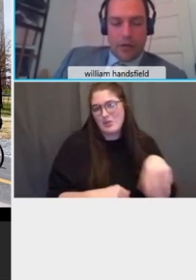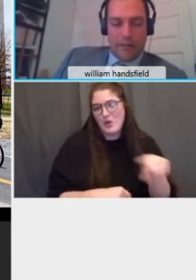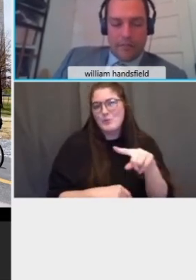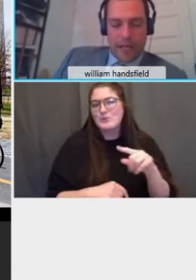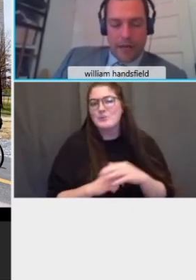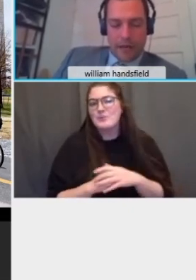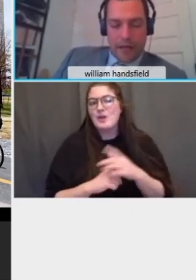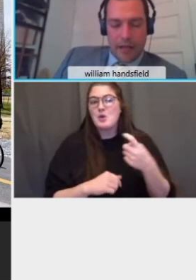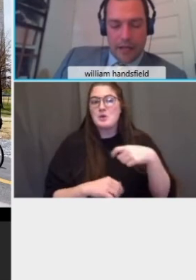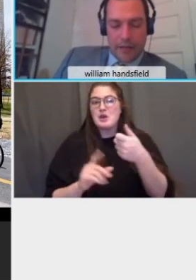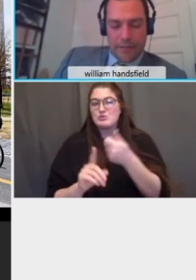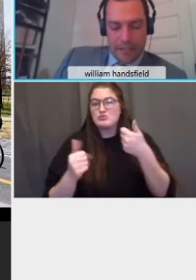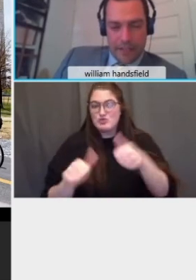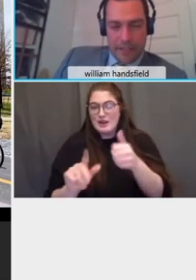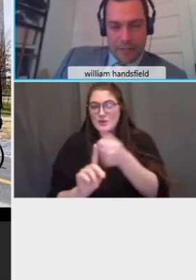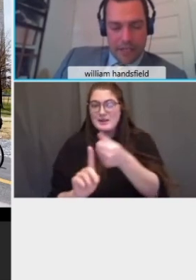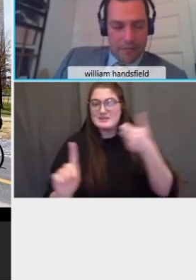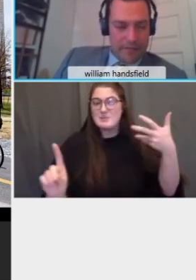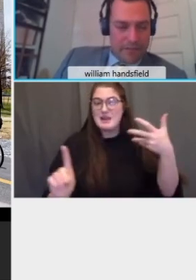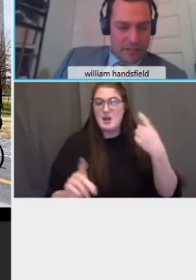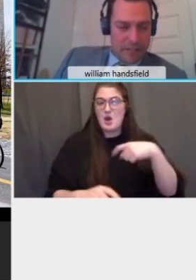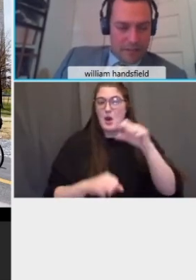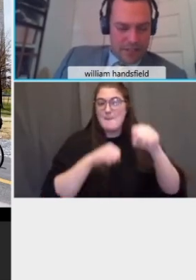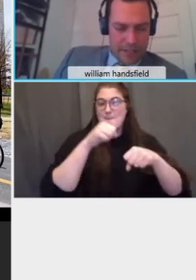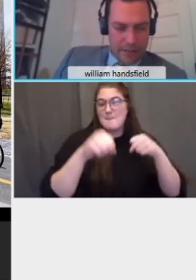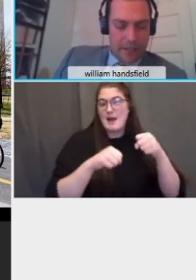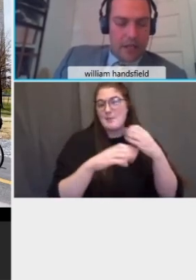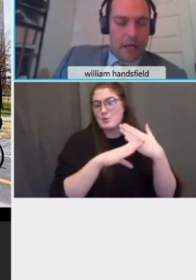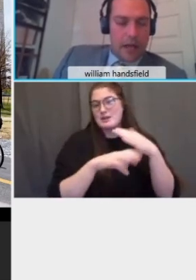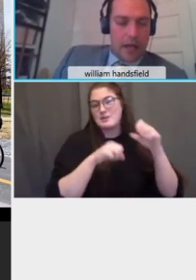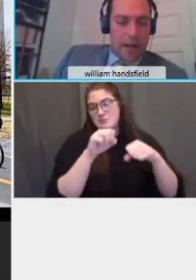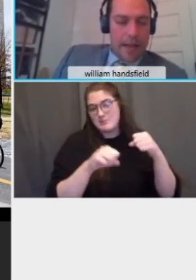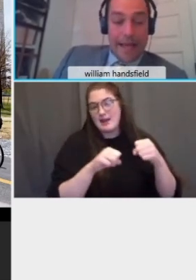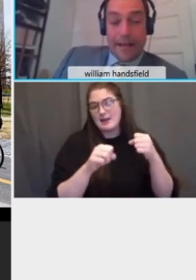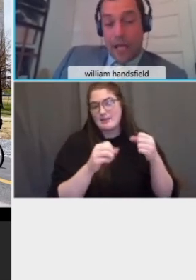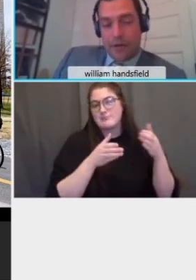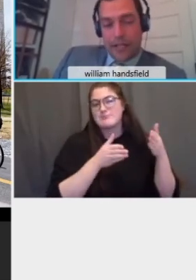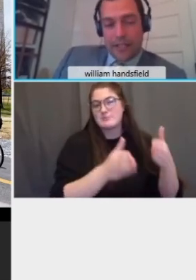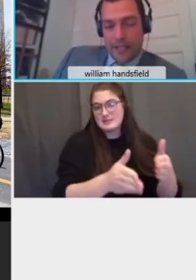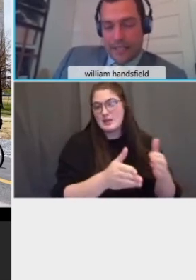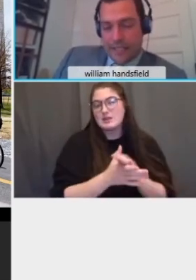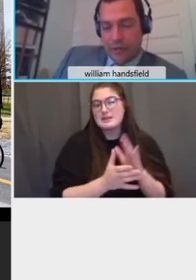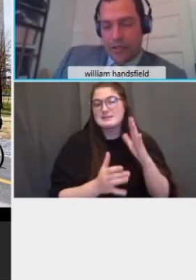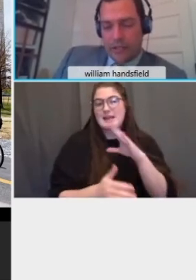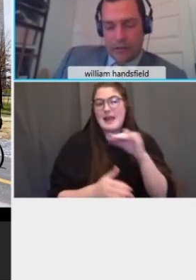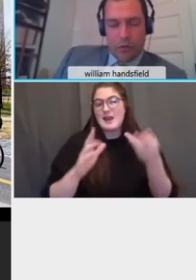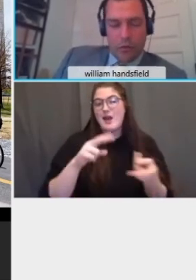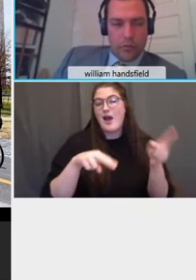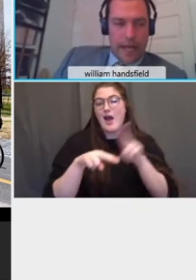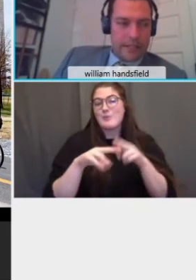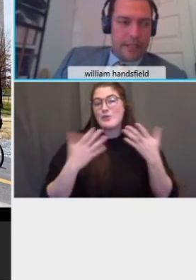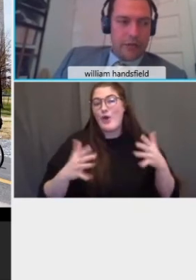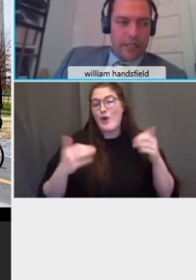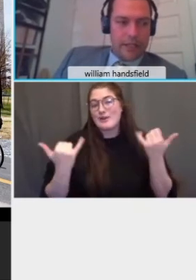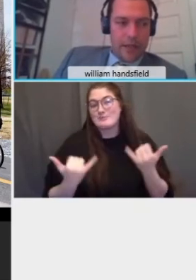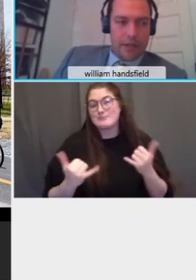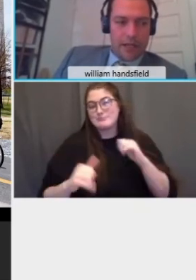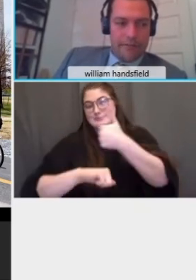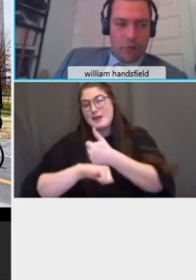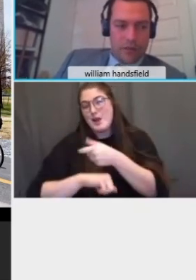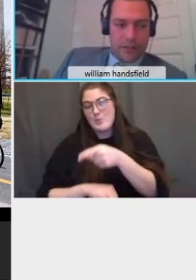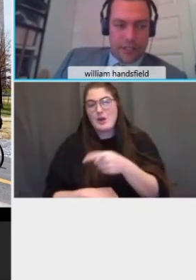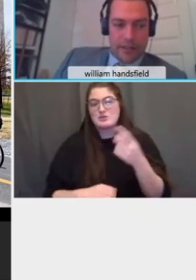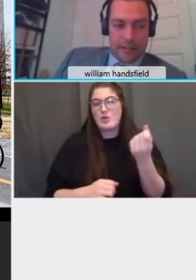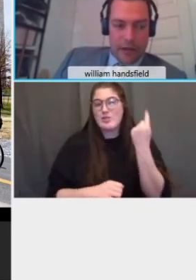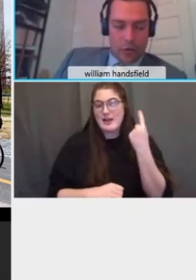our network of bike facilities, protected bike facilities in particular, and upgrade the existing ones. So last year we did the